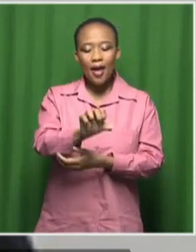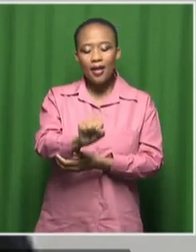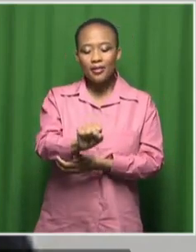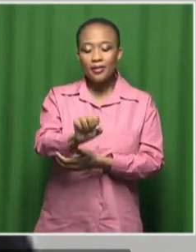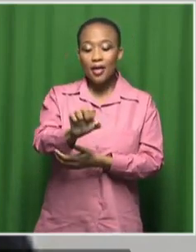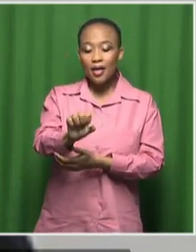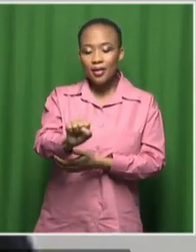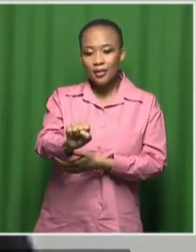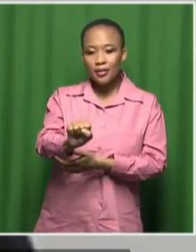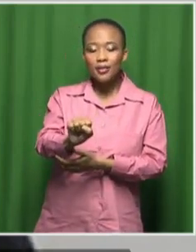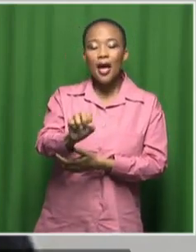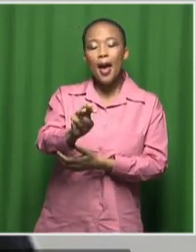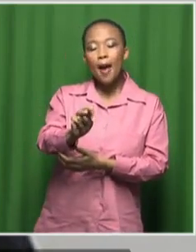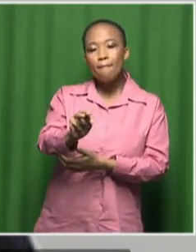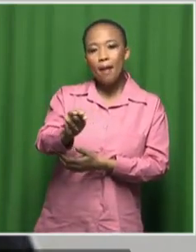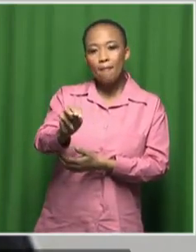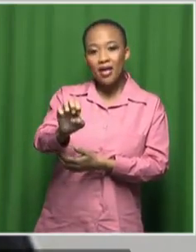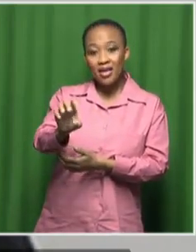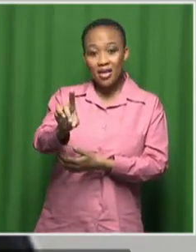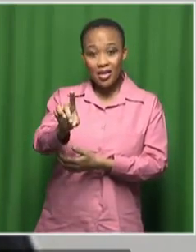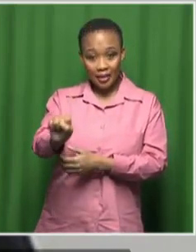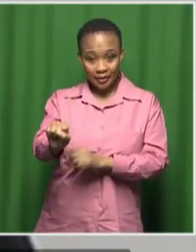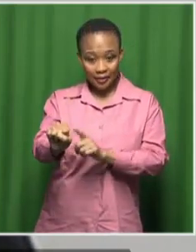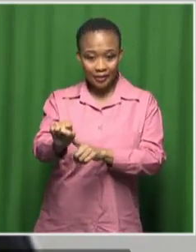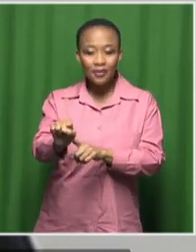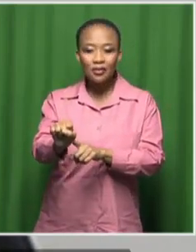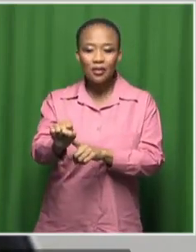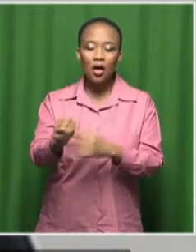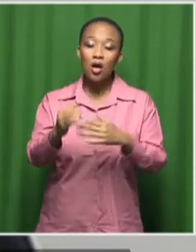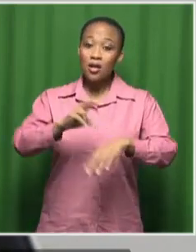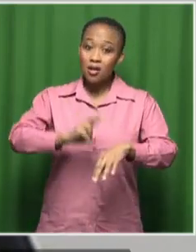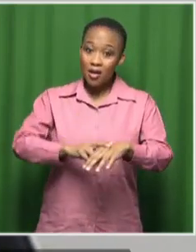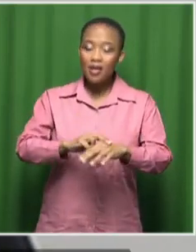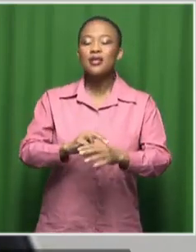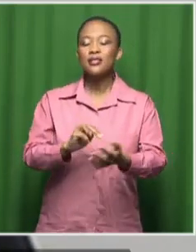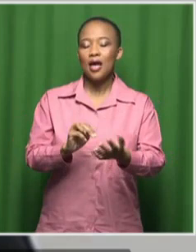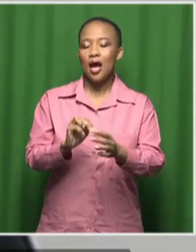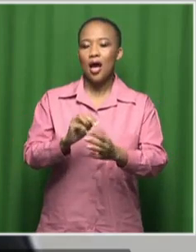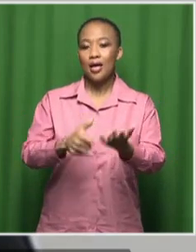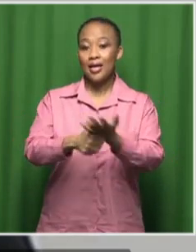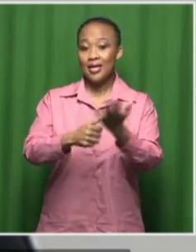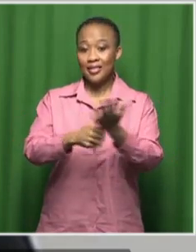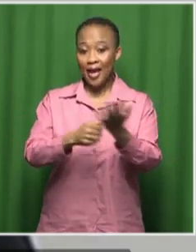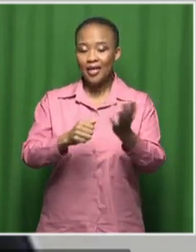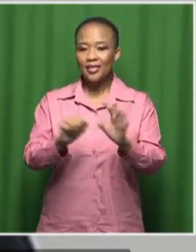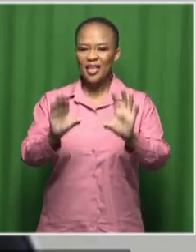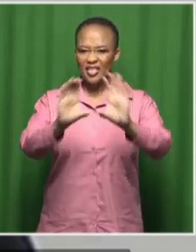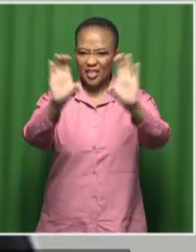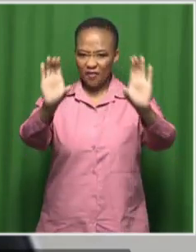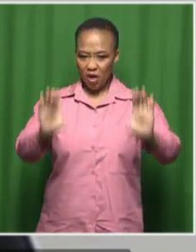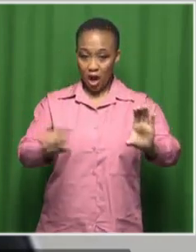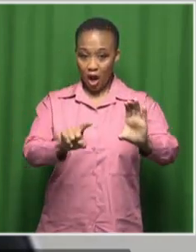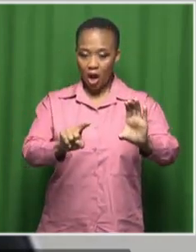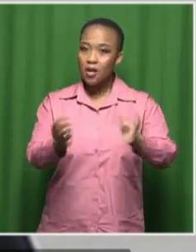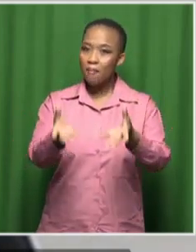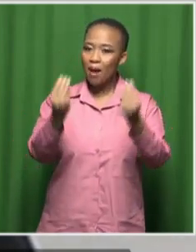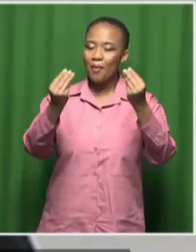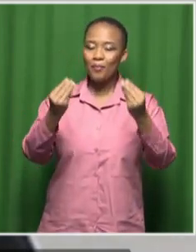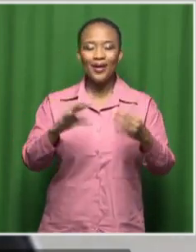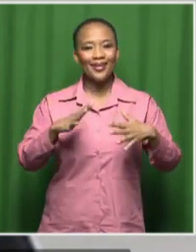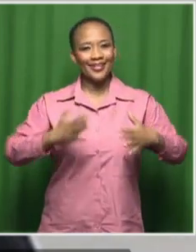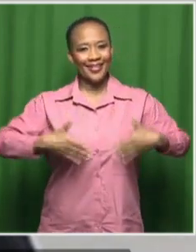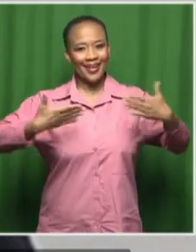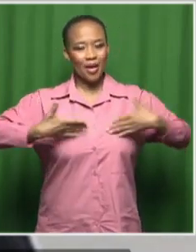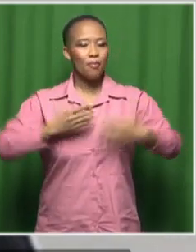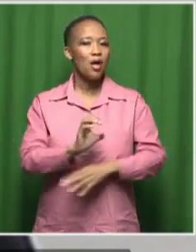with tax practitioners only when they need tax clearance. Once they get their tax clearance, they are happy. They don't really